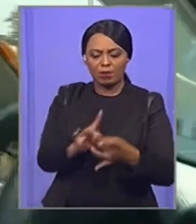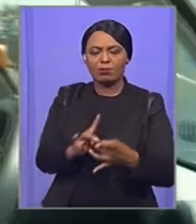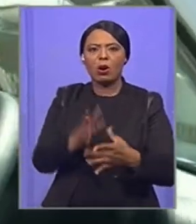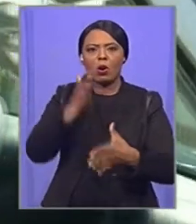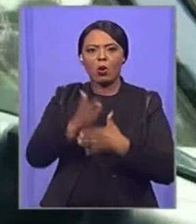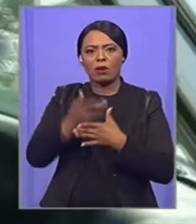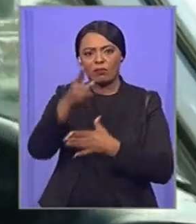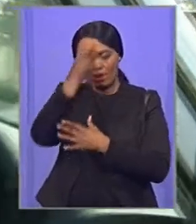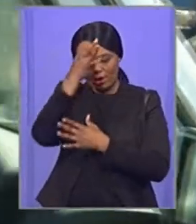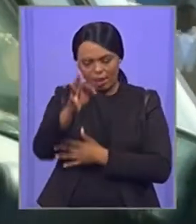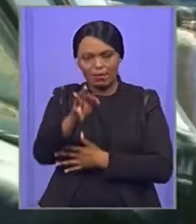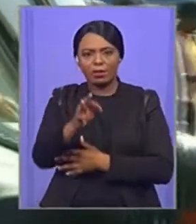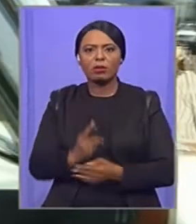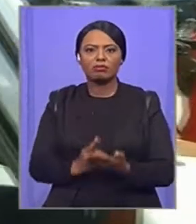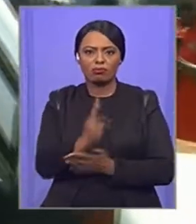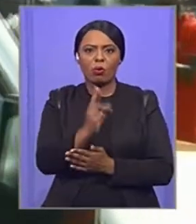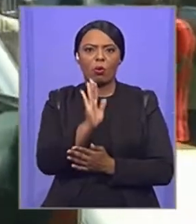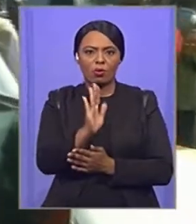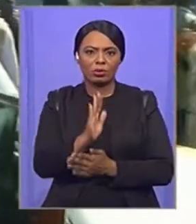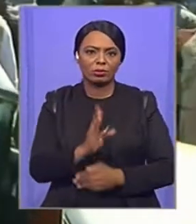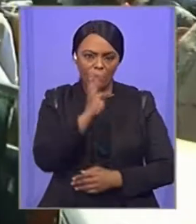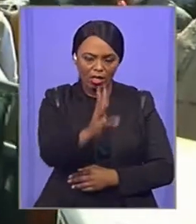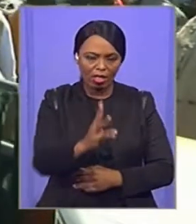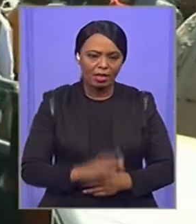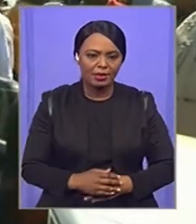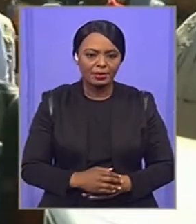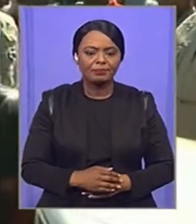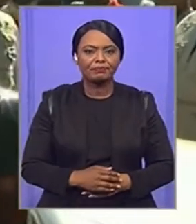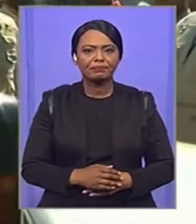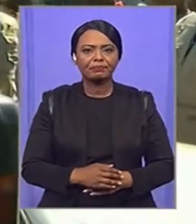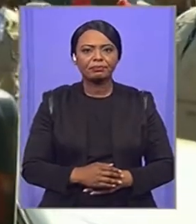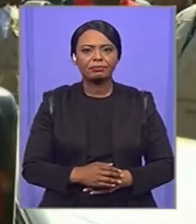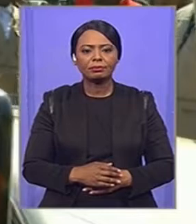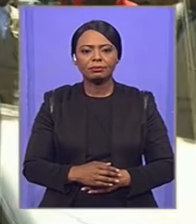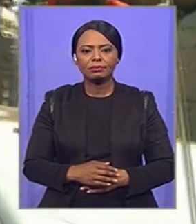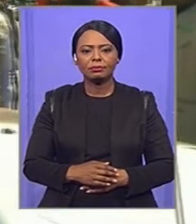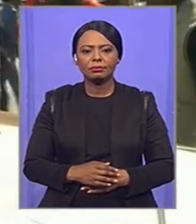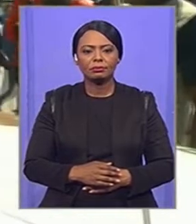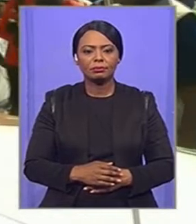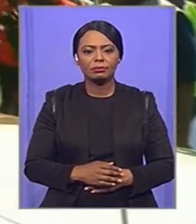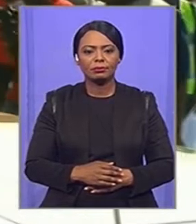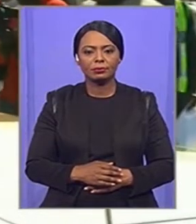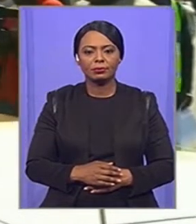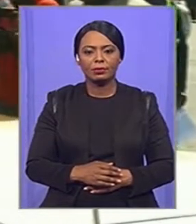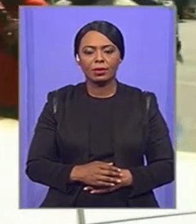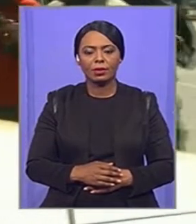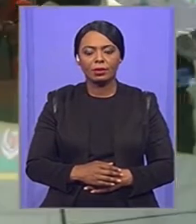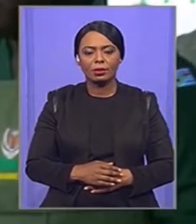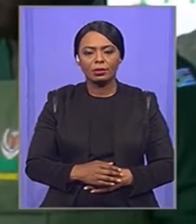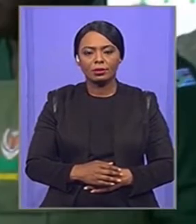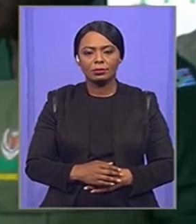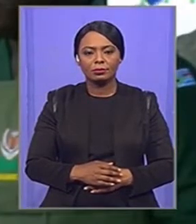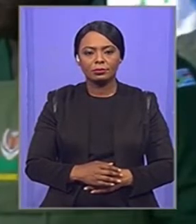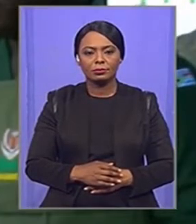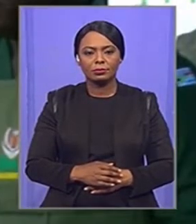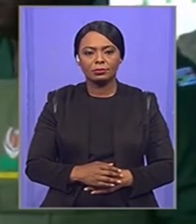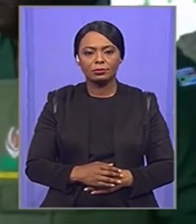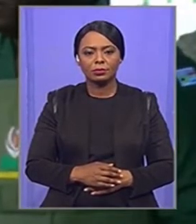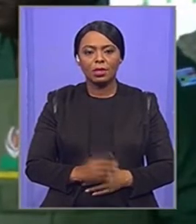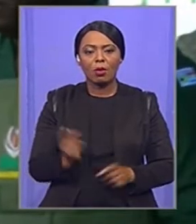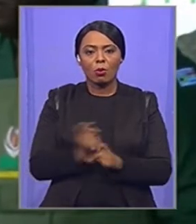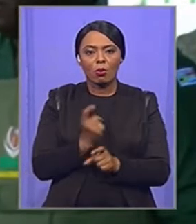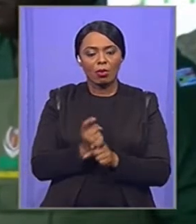le bogabane. We further swear to serve with vigilance and excellence, and we will